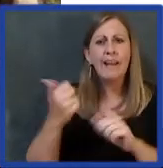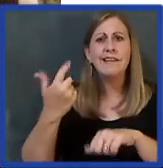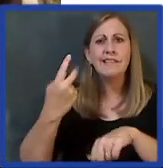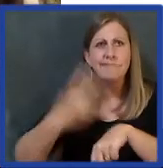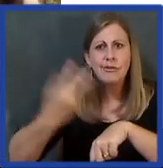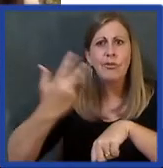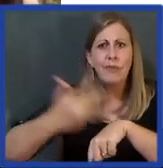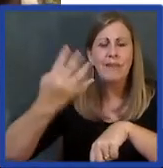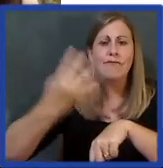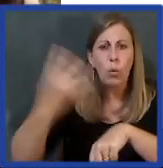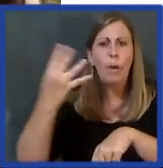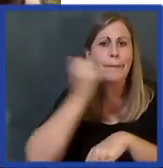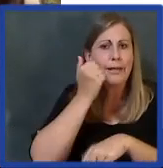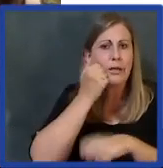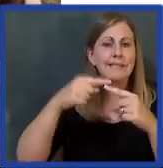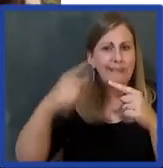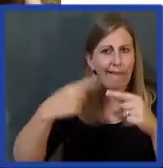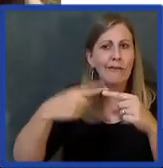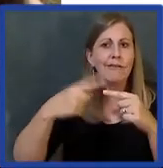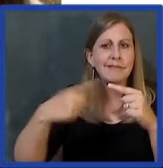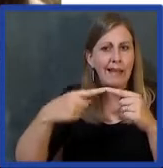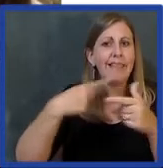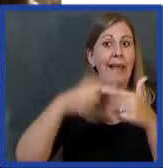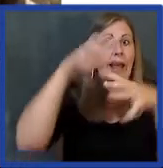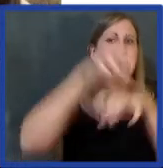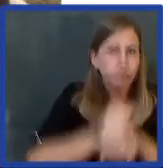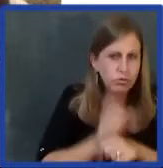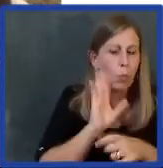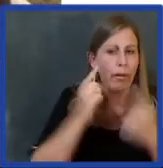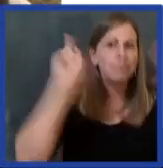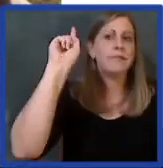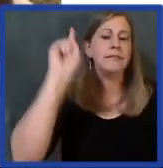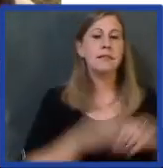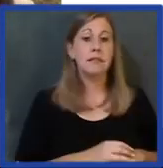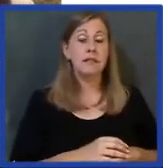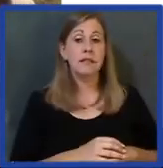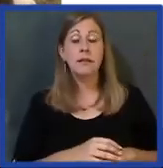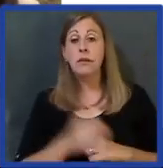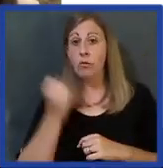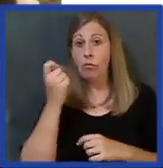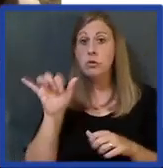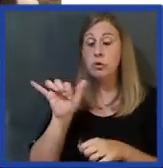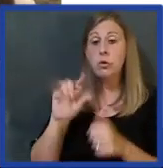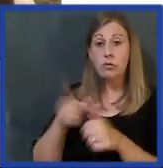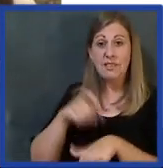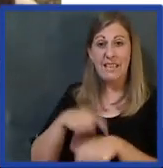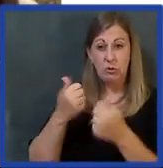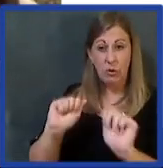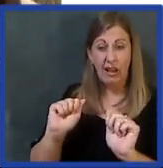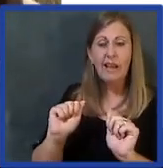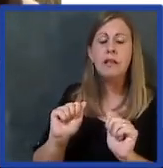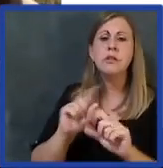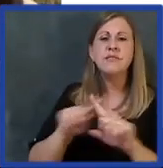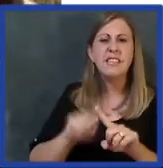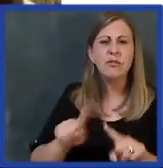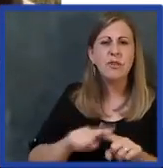3 or maybe even 4 periods to really get the hang of it. When you're first trying the cup, try different folds that work for you and see